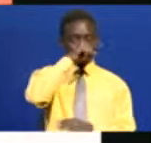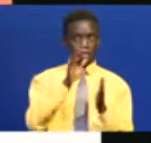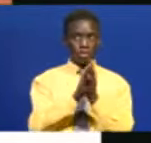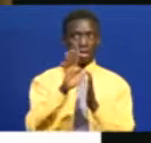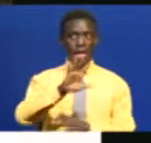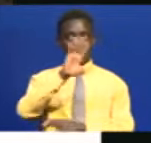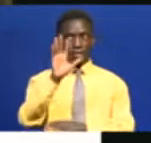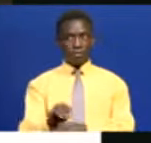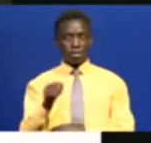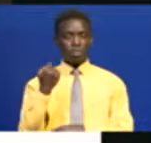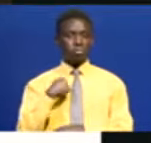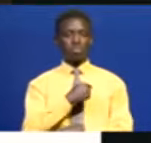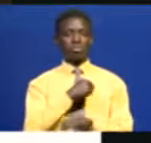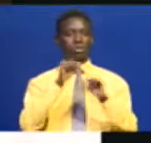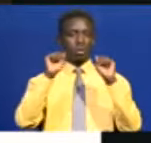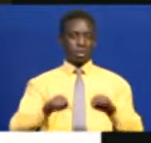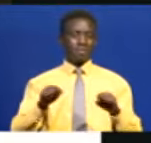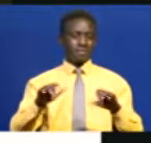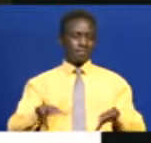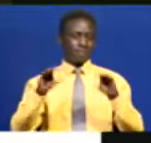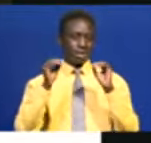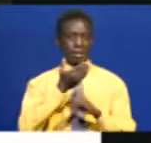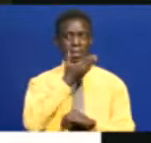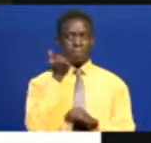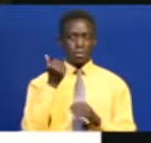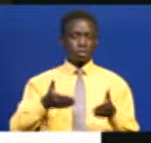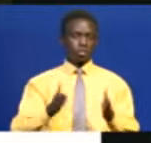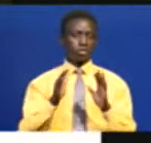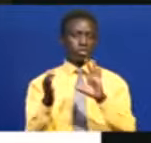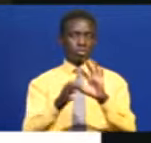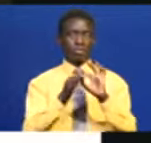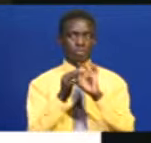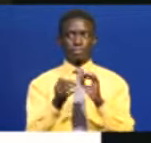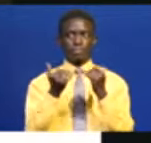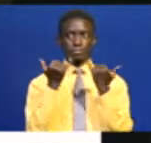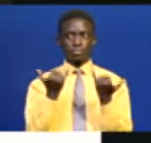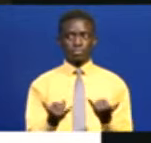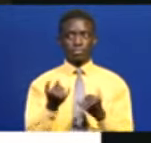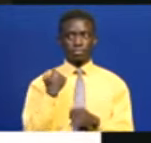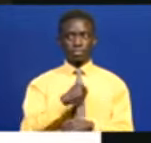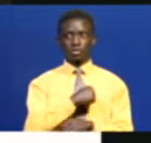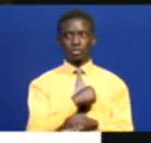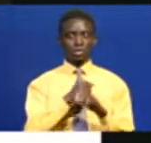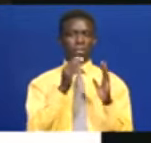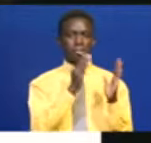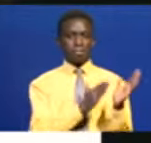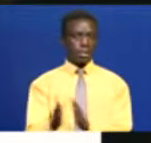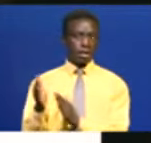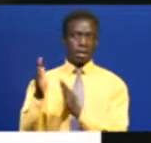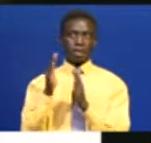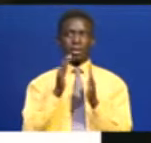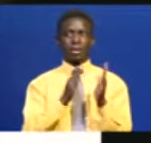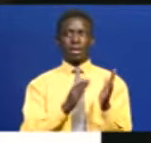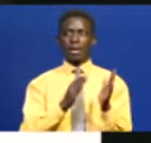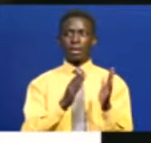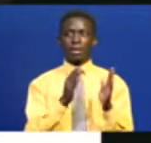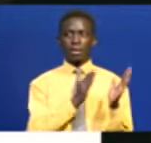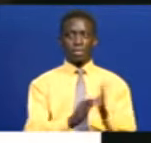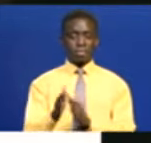SMAs, we can find the best way to collaboration. Mm. Now, we are organizing ninth version of